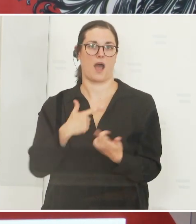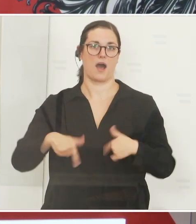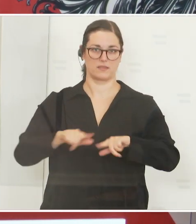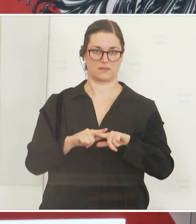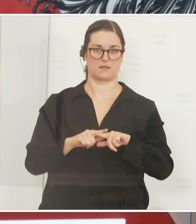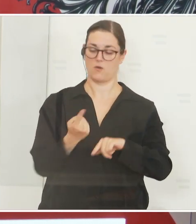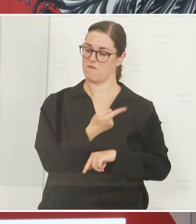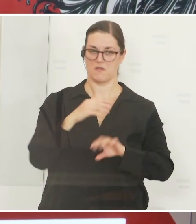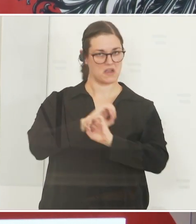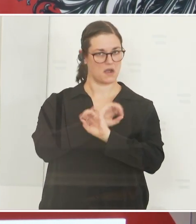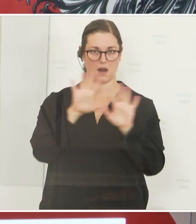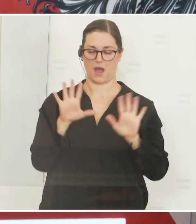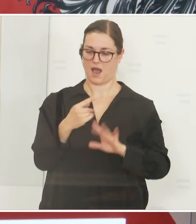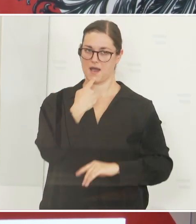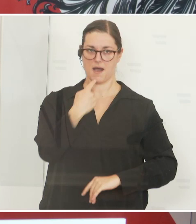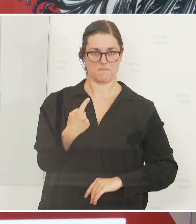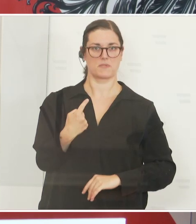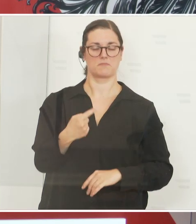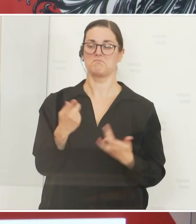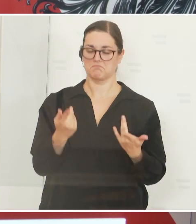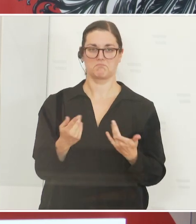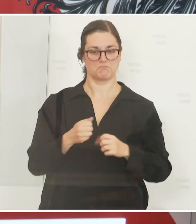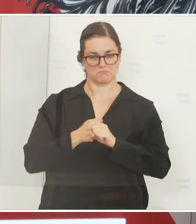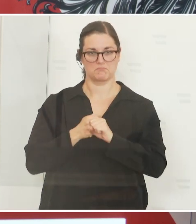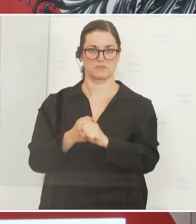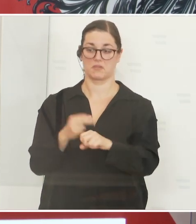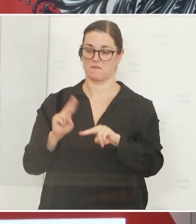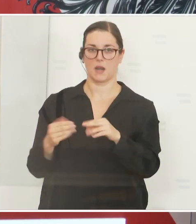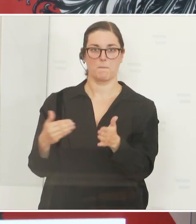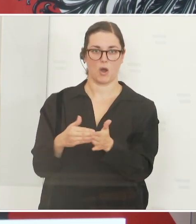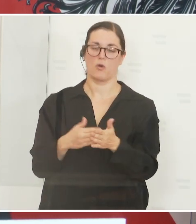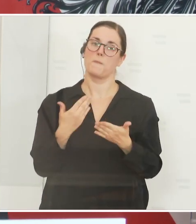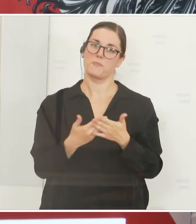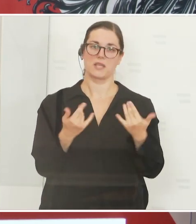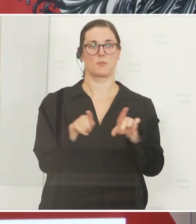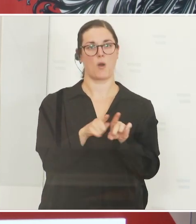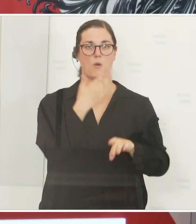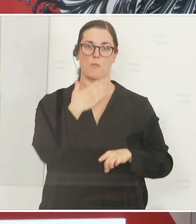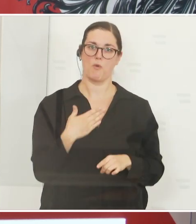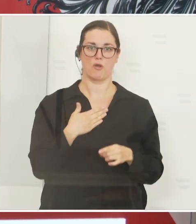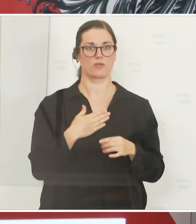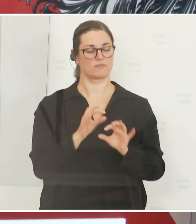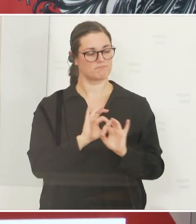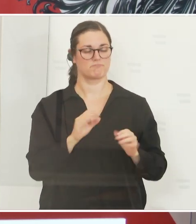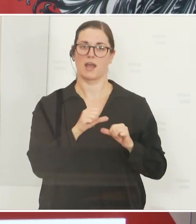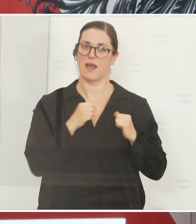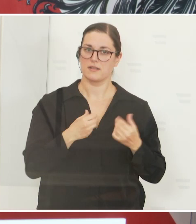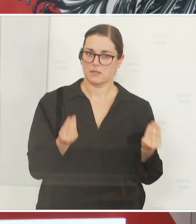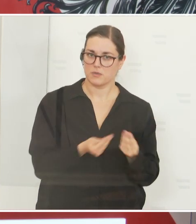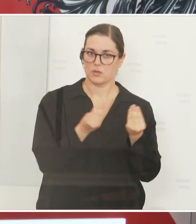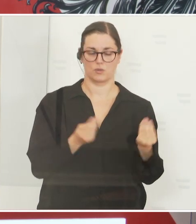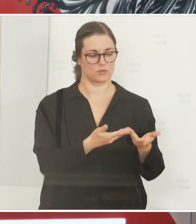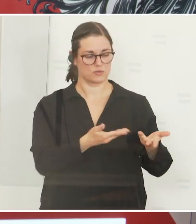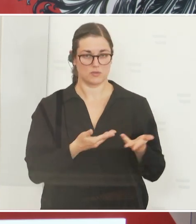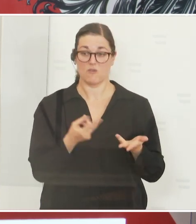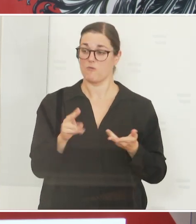needed. And that's why I welcome that the European Union, that the foreign ministers have decided to impose new